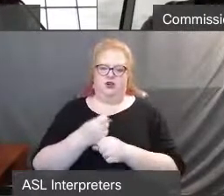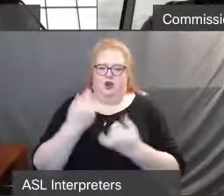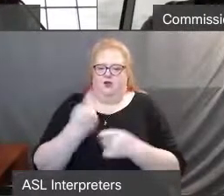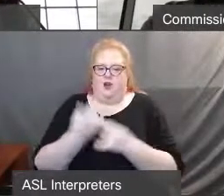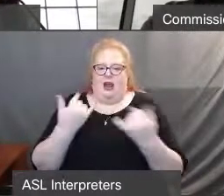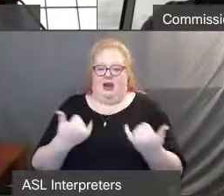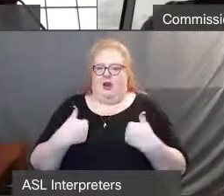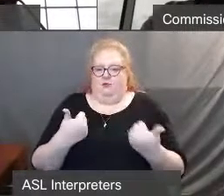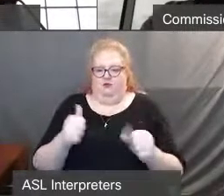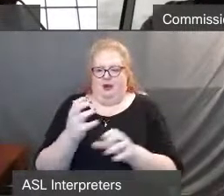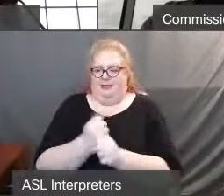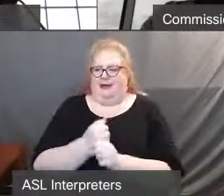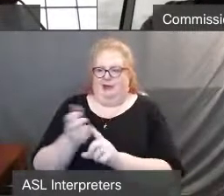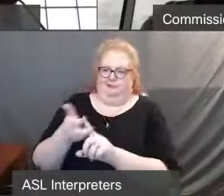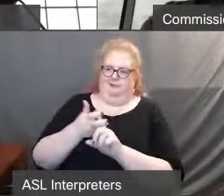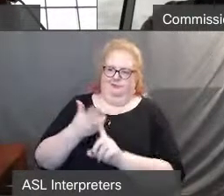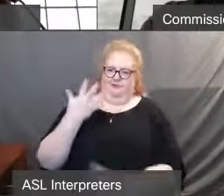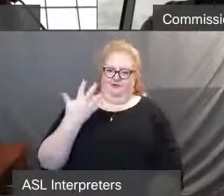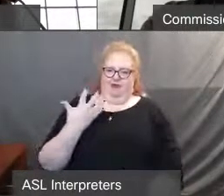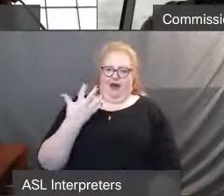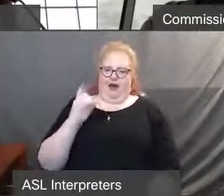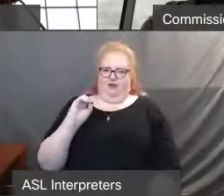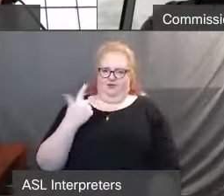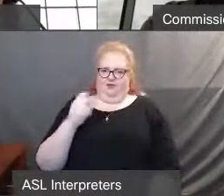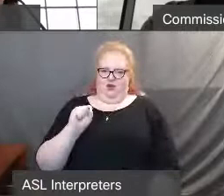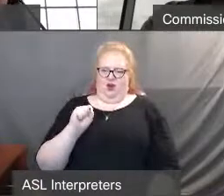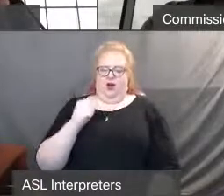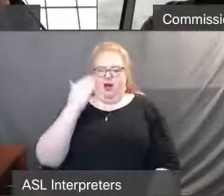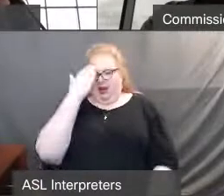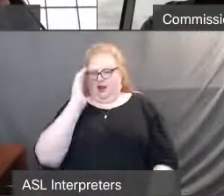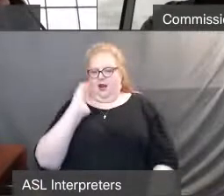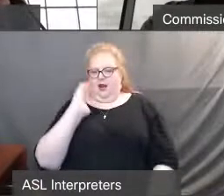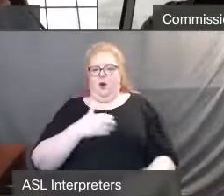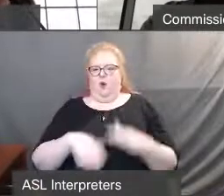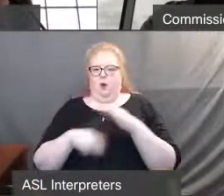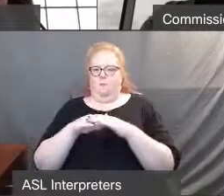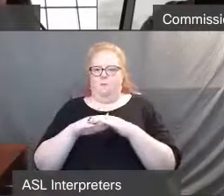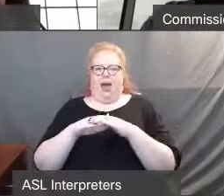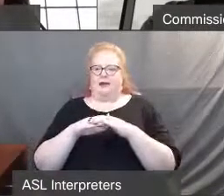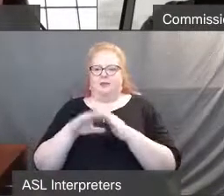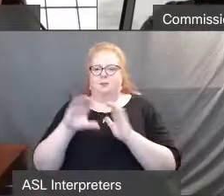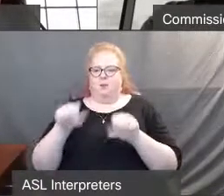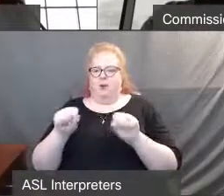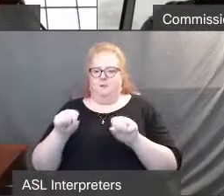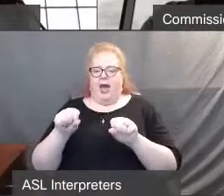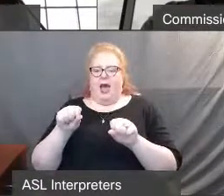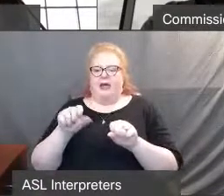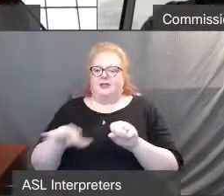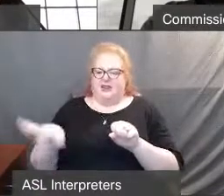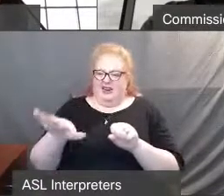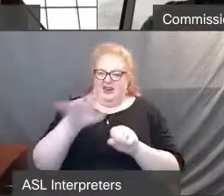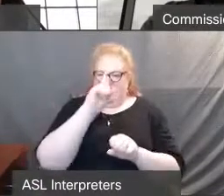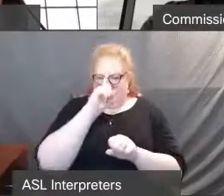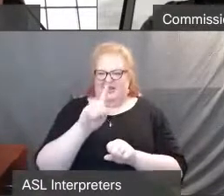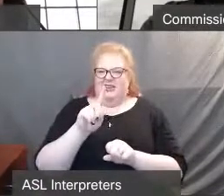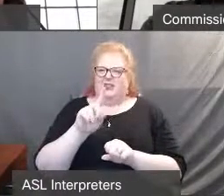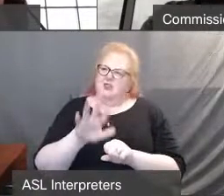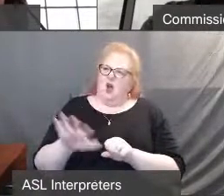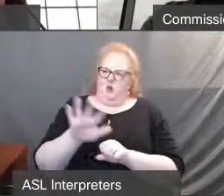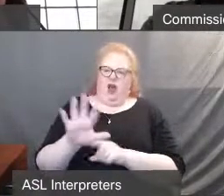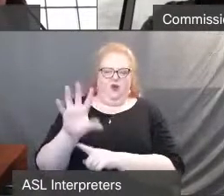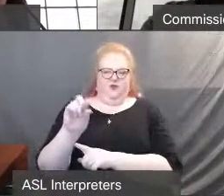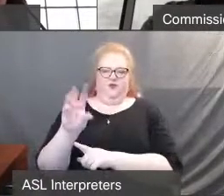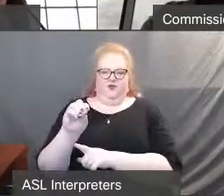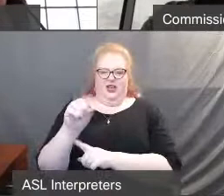dogs. I know that our maximum capacity for the amount of kennels that we've drawn out is around 50 right